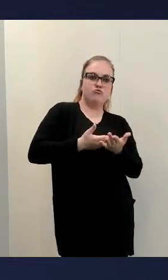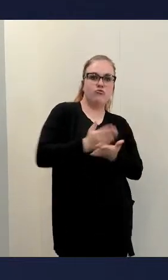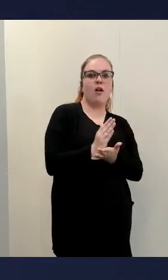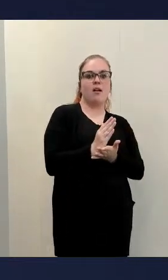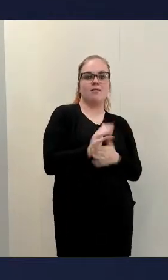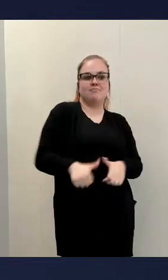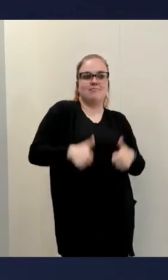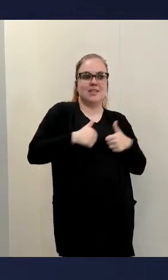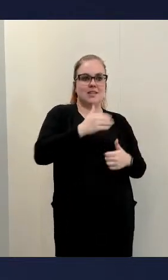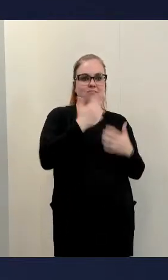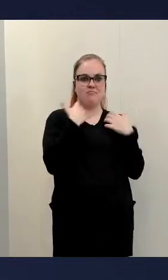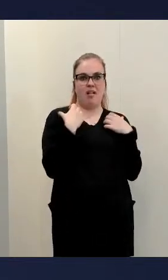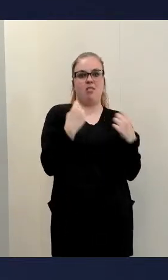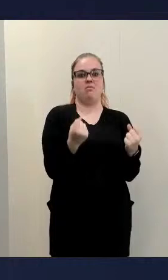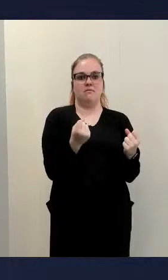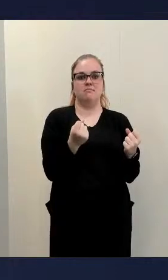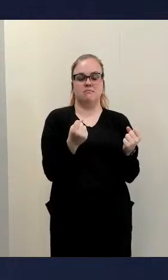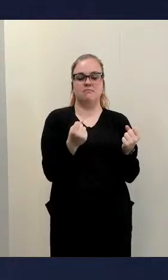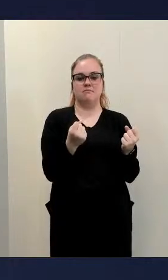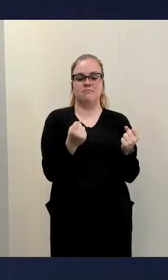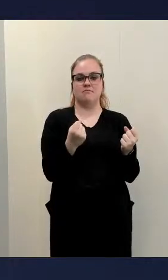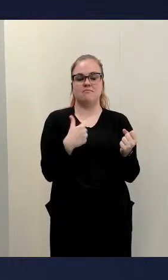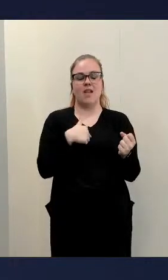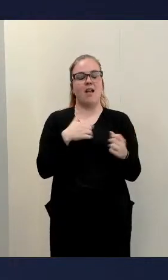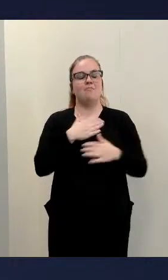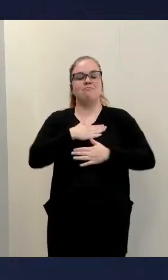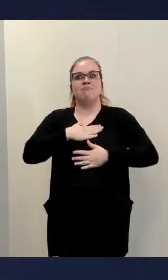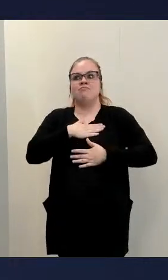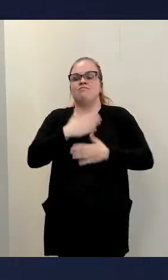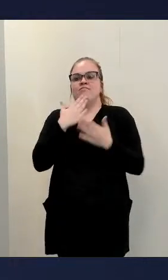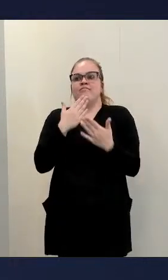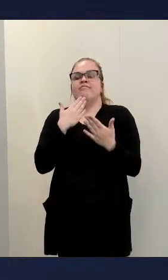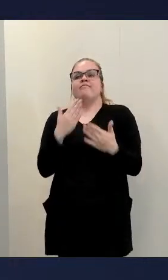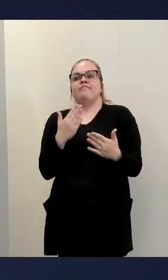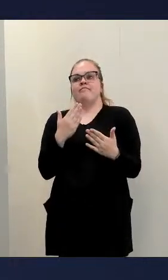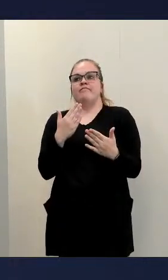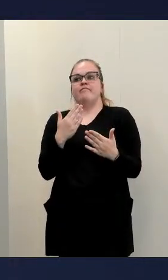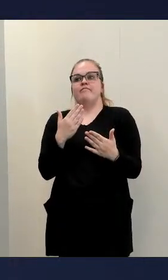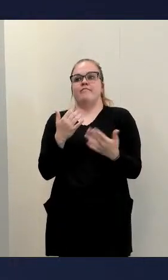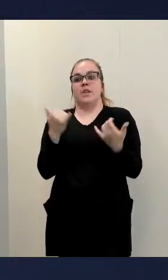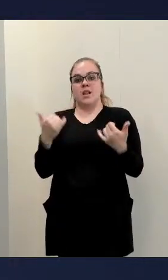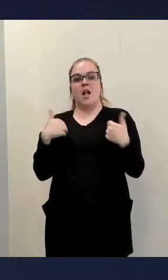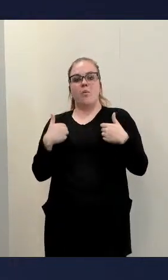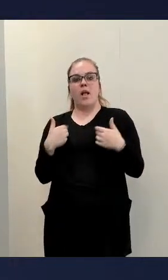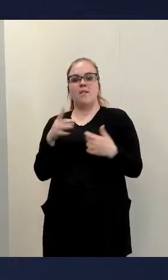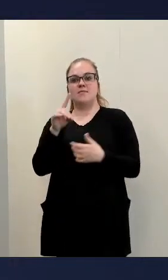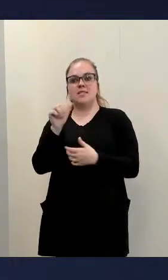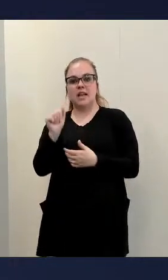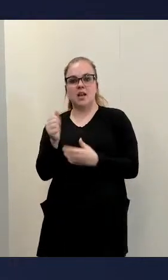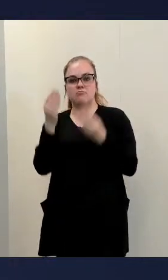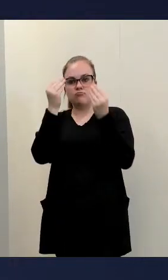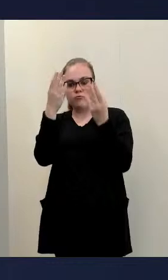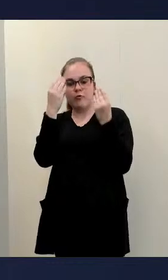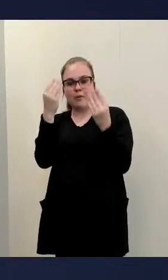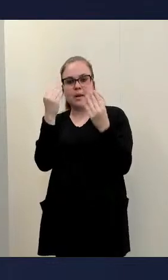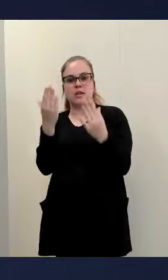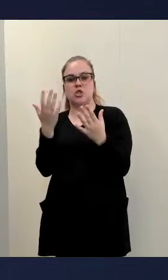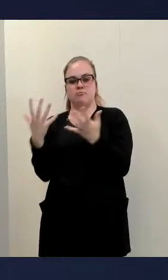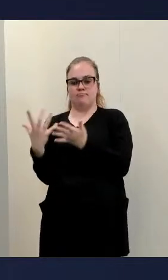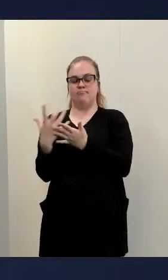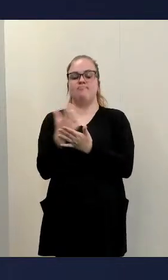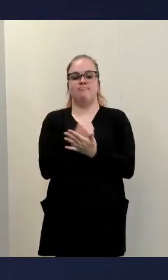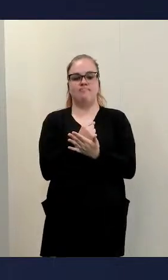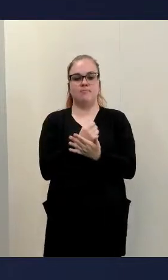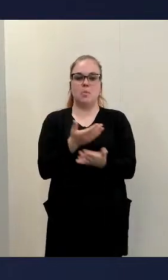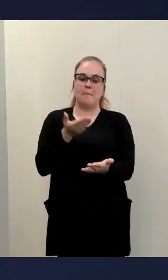to live a healthy life. And I'm so grateful today that now we have some data, some information